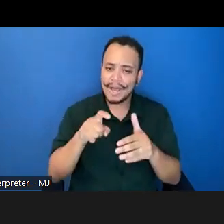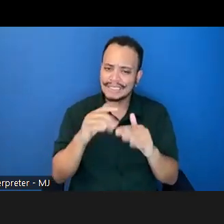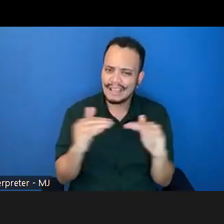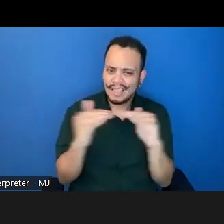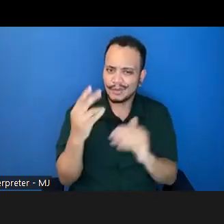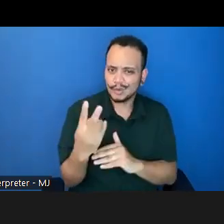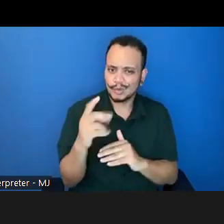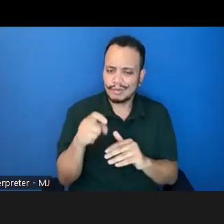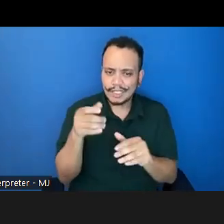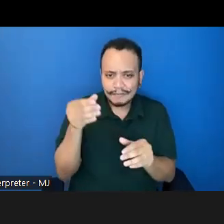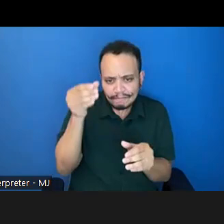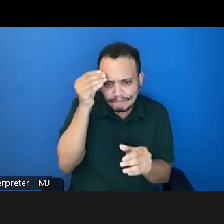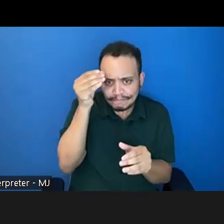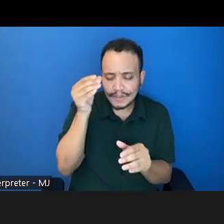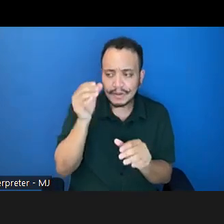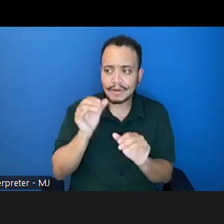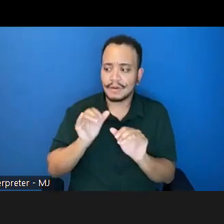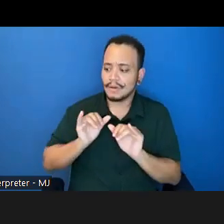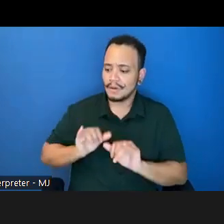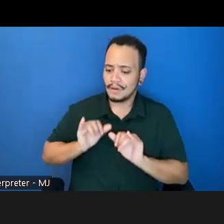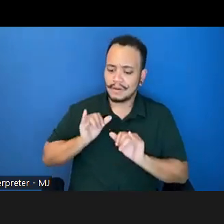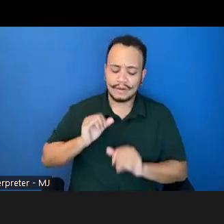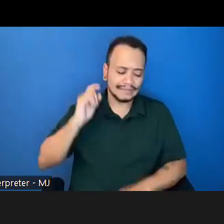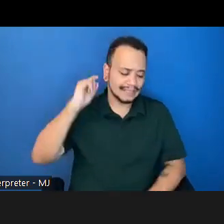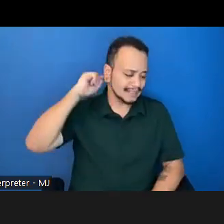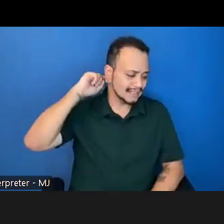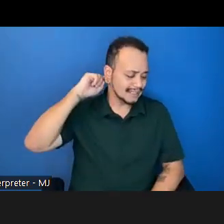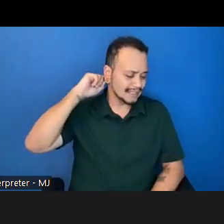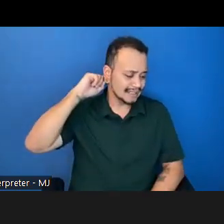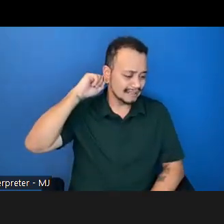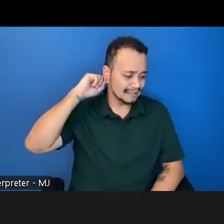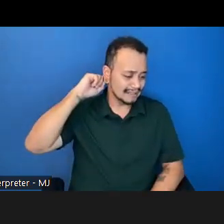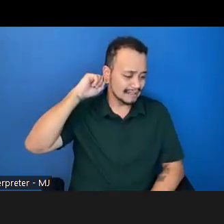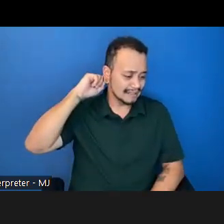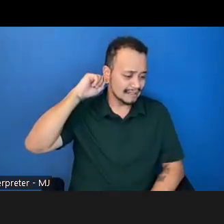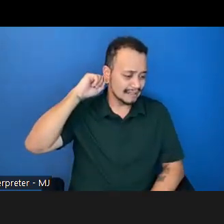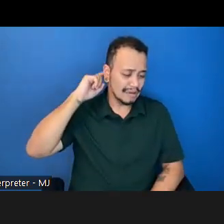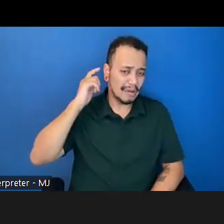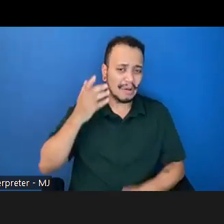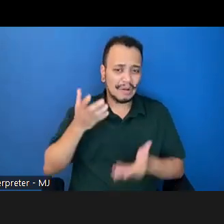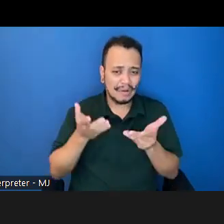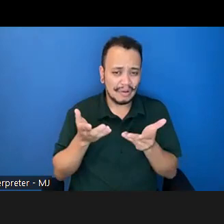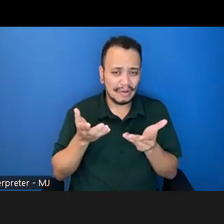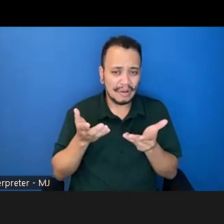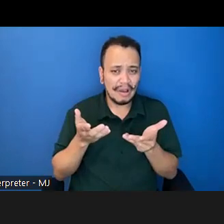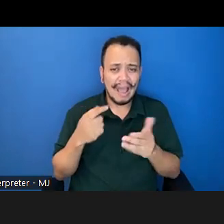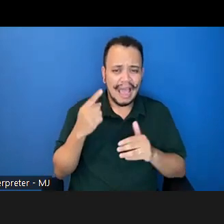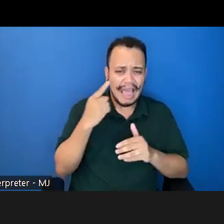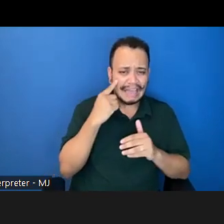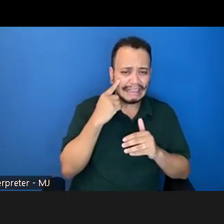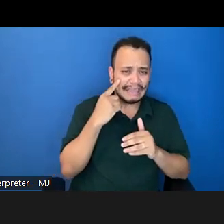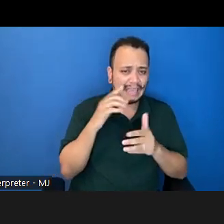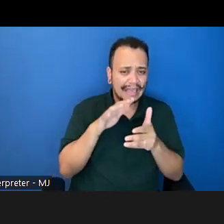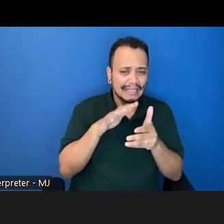And I knew in my heart of hearts that I really would probably be best classified as an